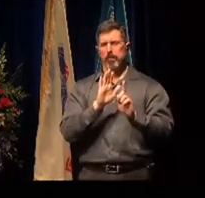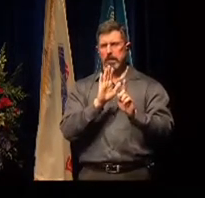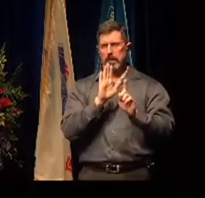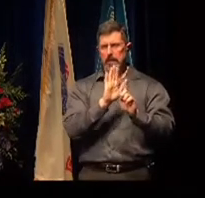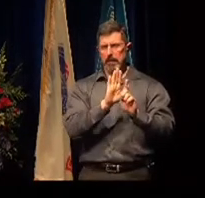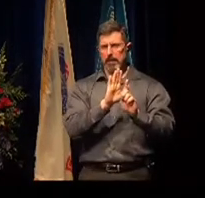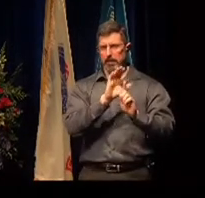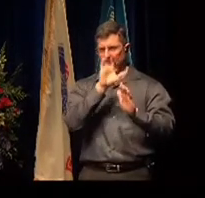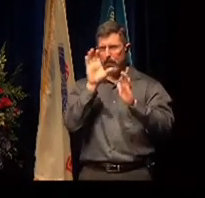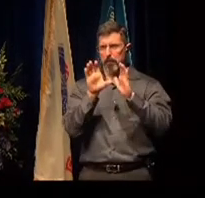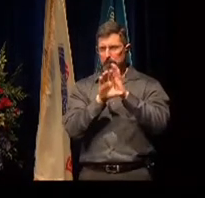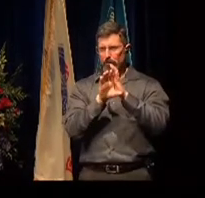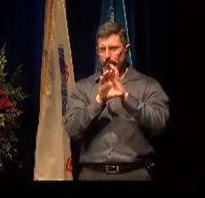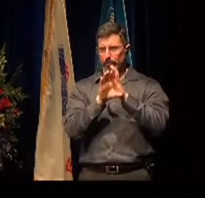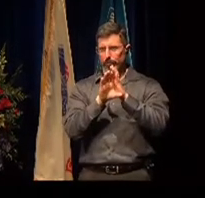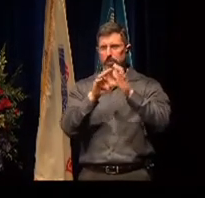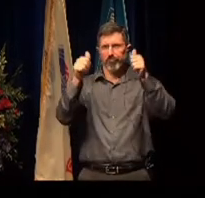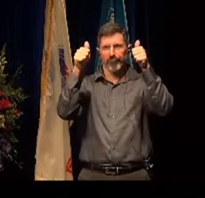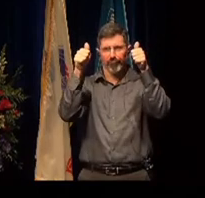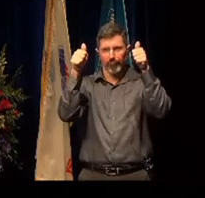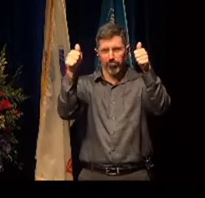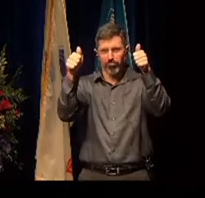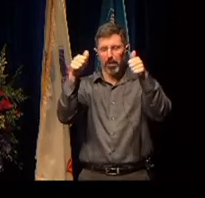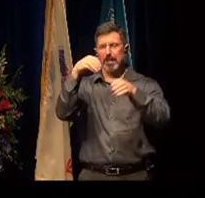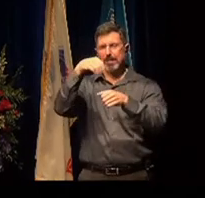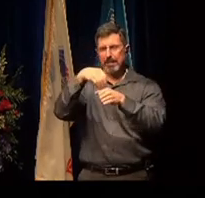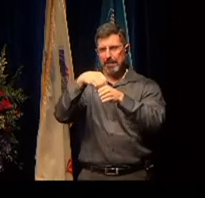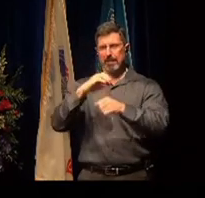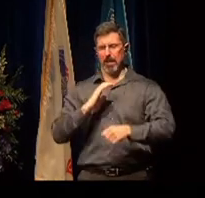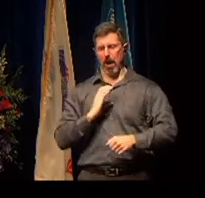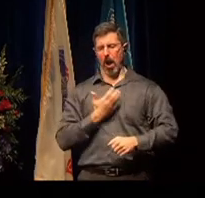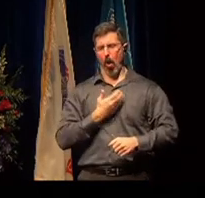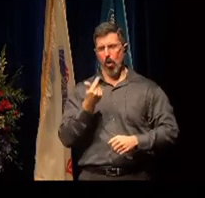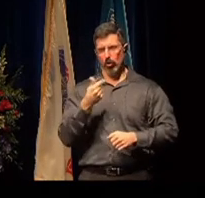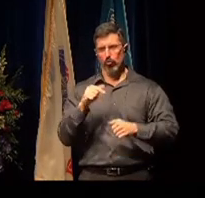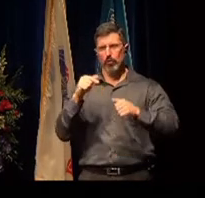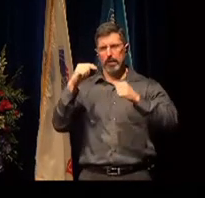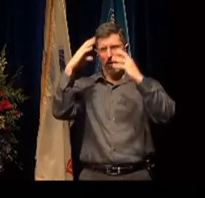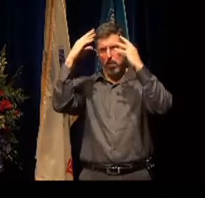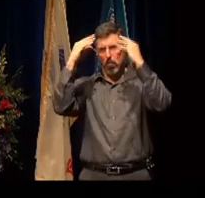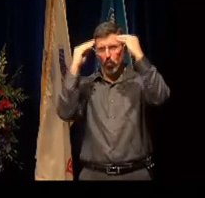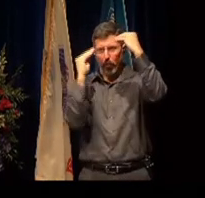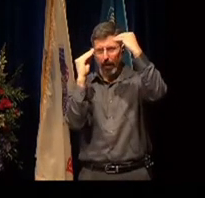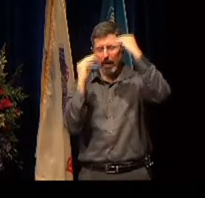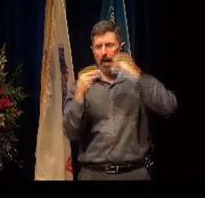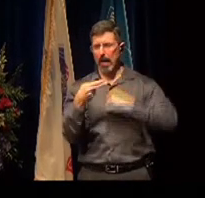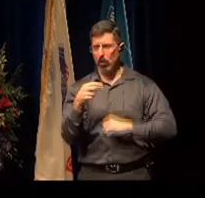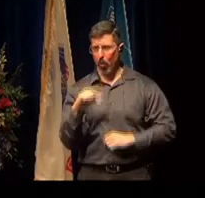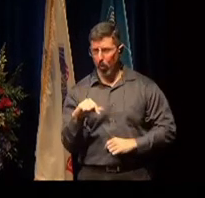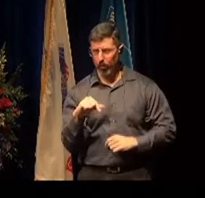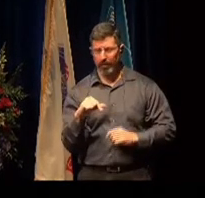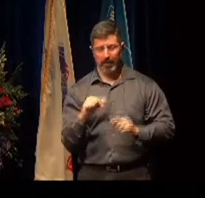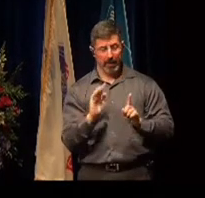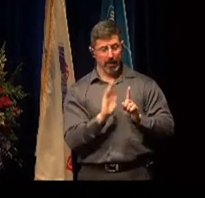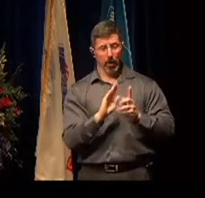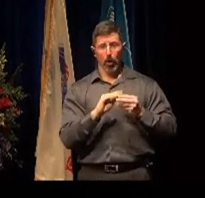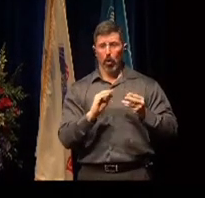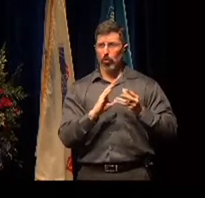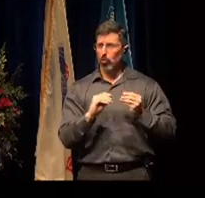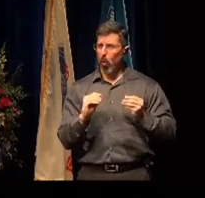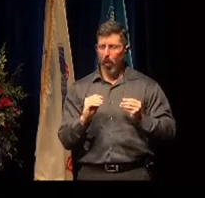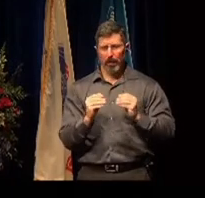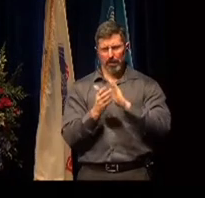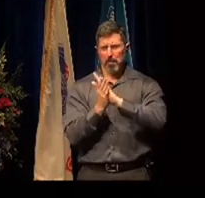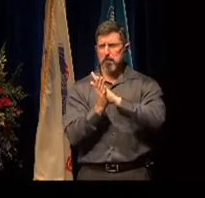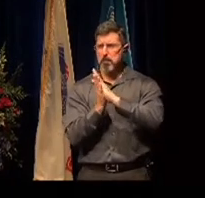in our headquarters. Their stories are a part of our tribal lore, and we hold these stories as a treasured part of